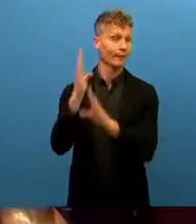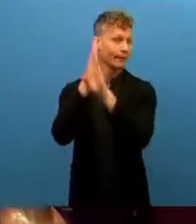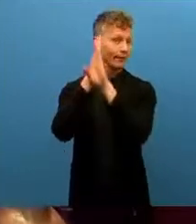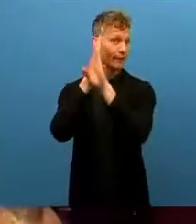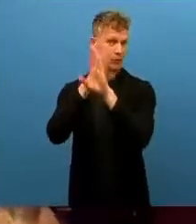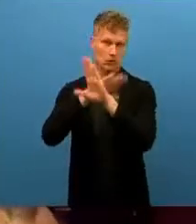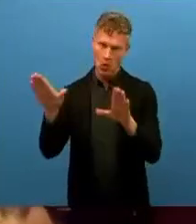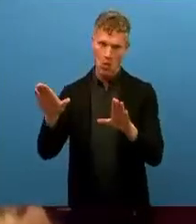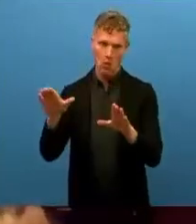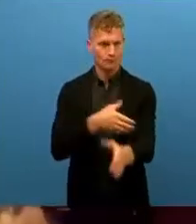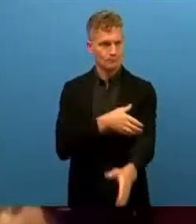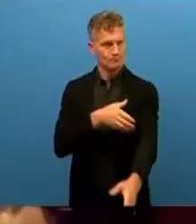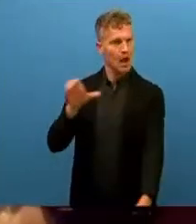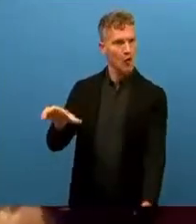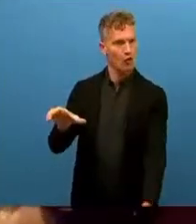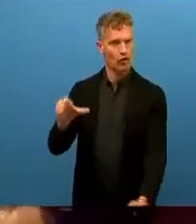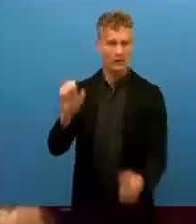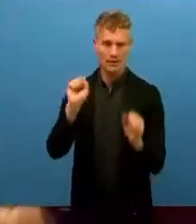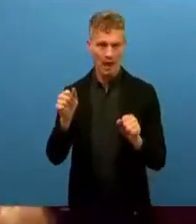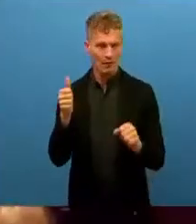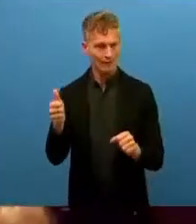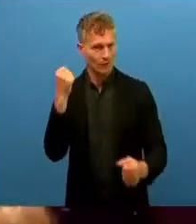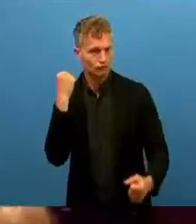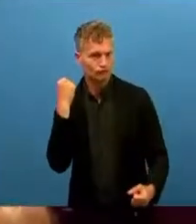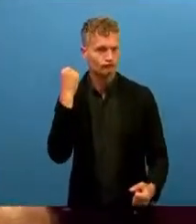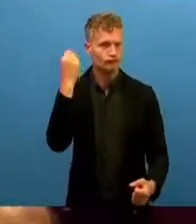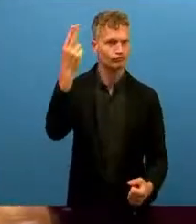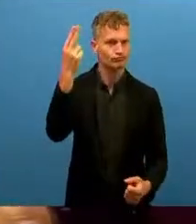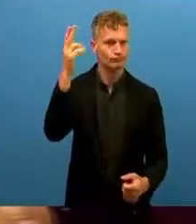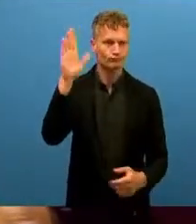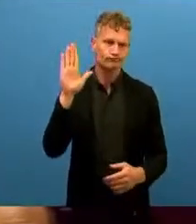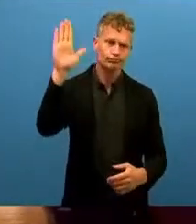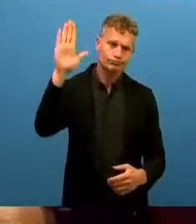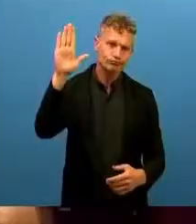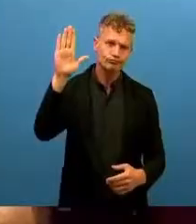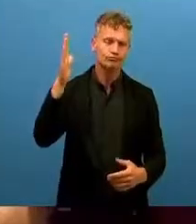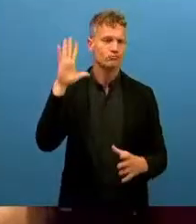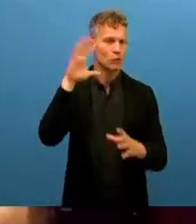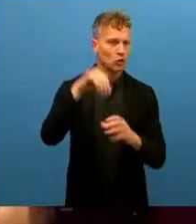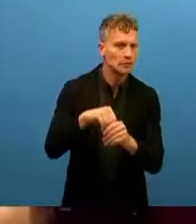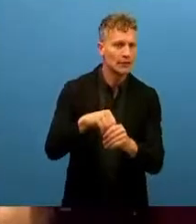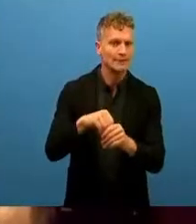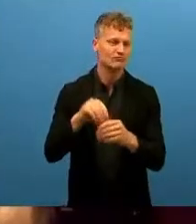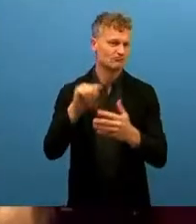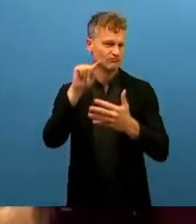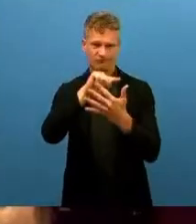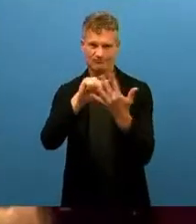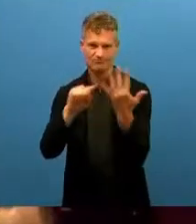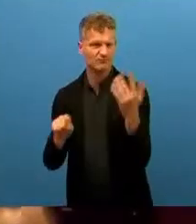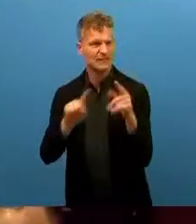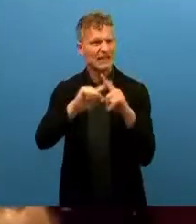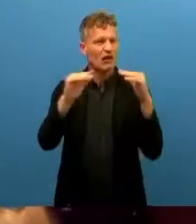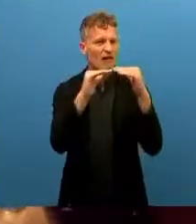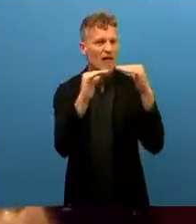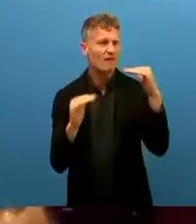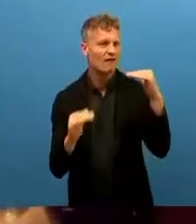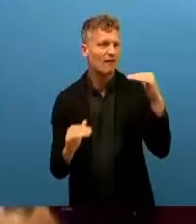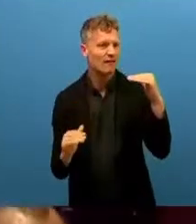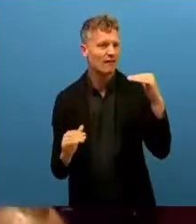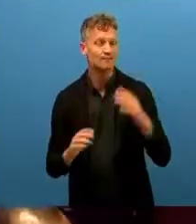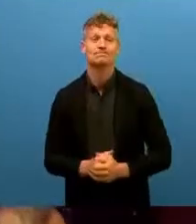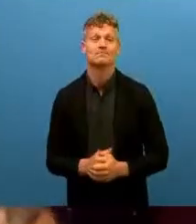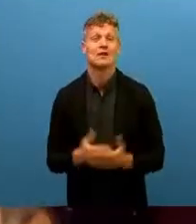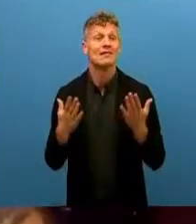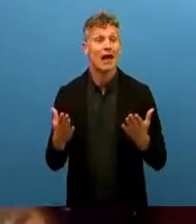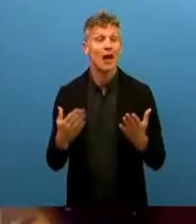Let me now turn to our distinguished panelists. I would like to start by giving the floor to my